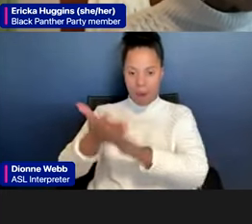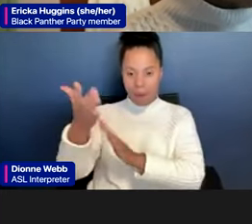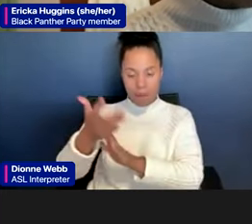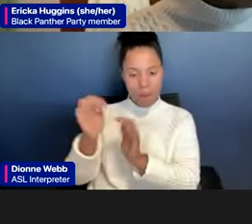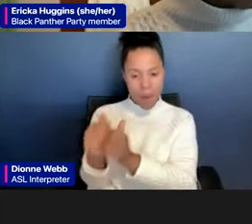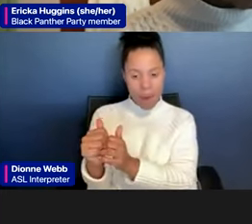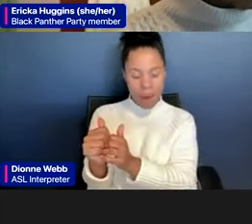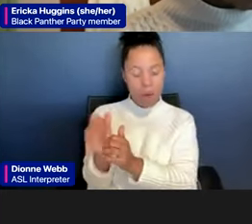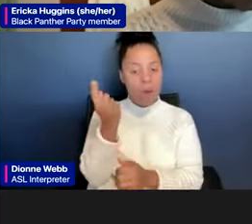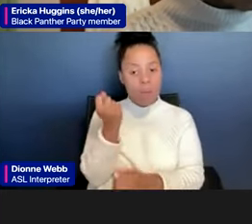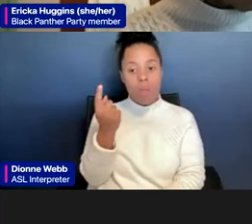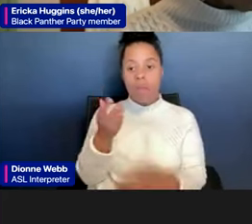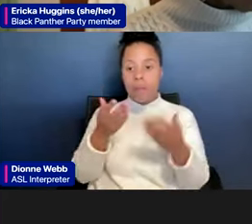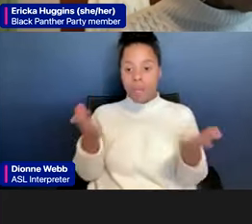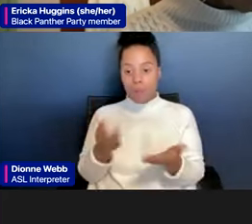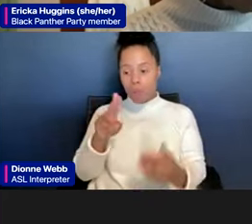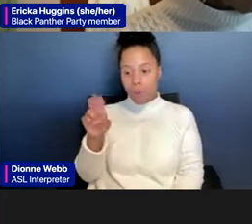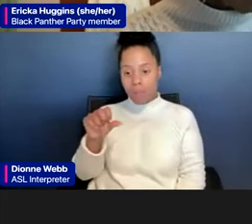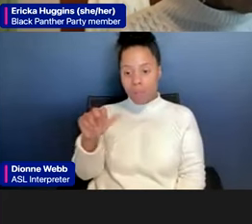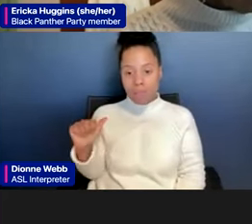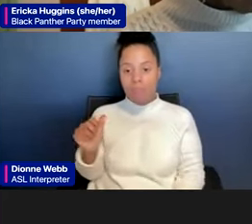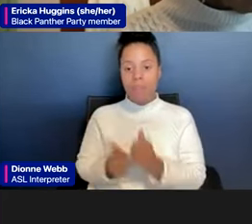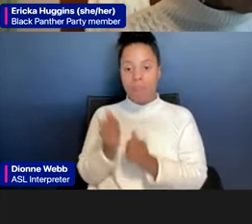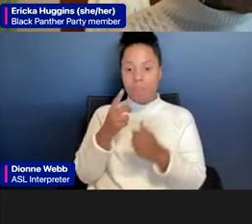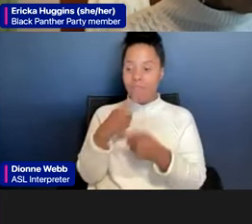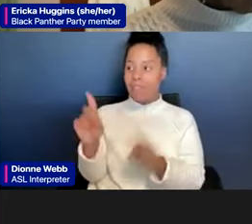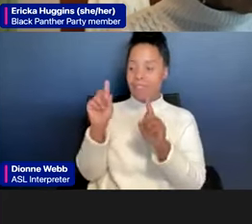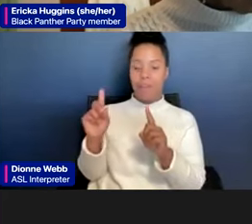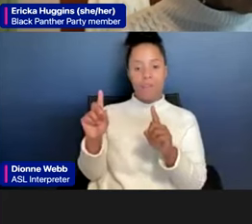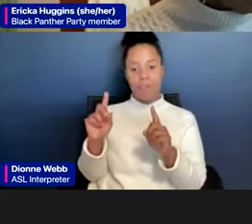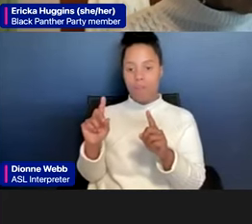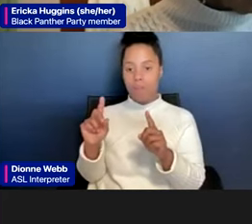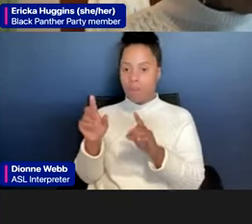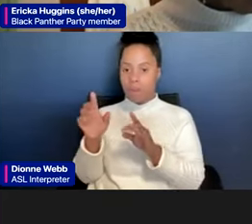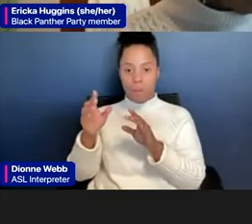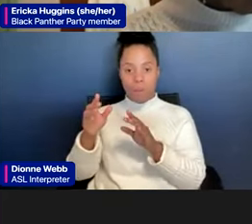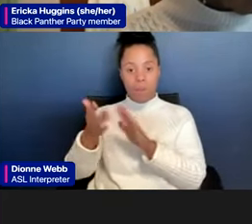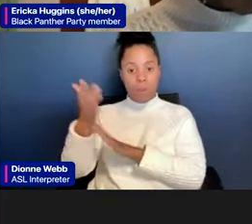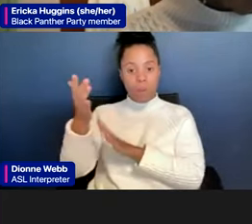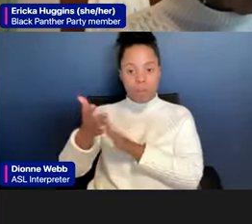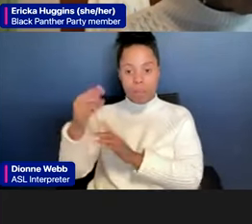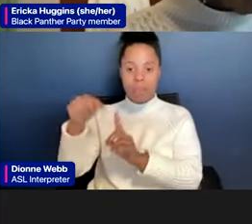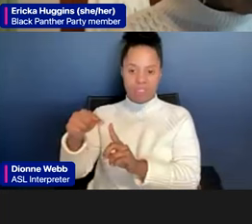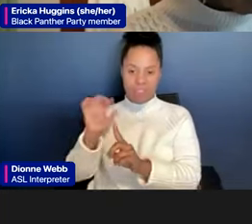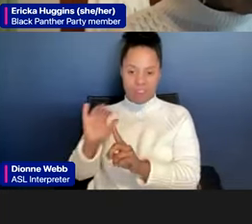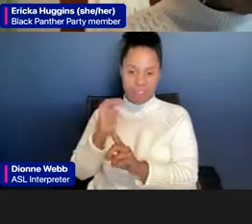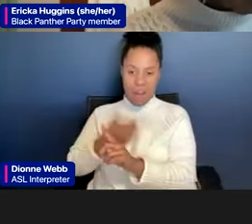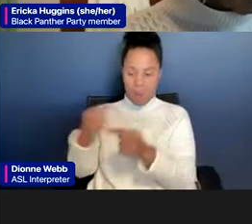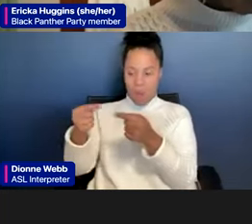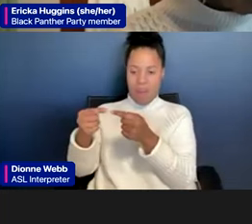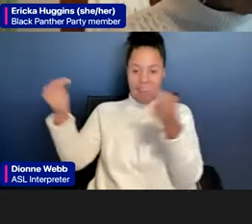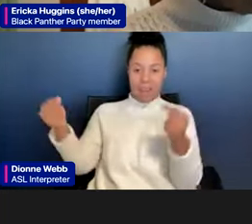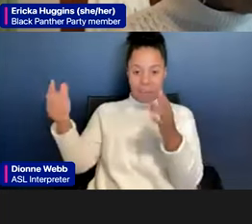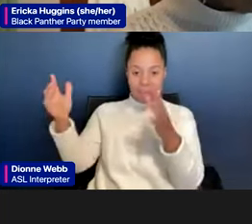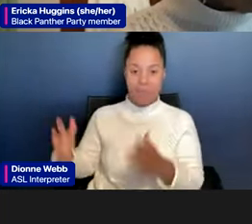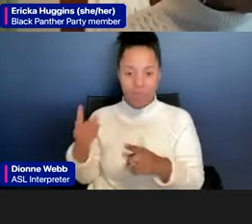most effective localists, right, are our enemies, right, are people who, you know, people